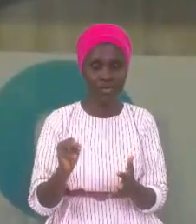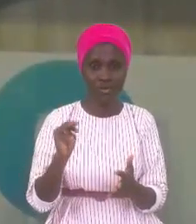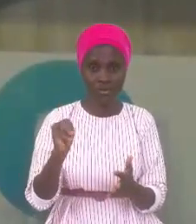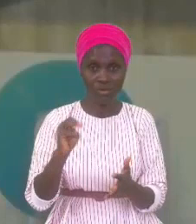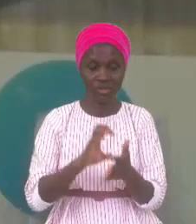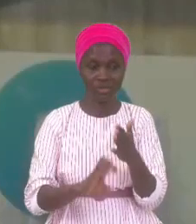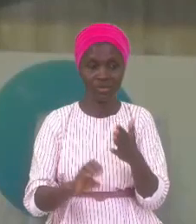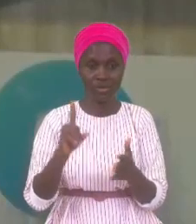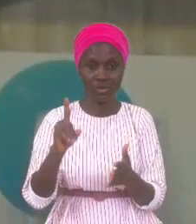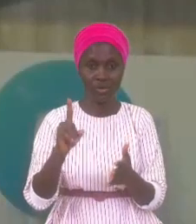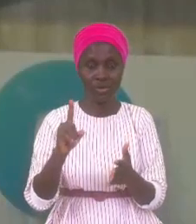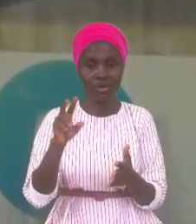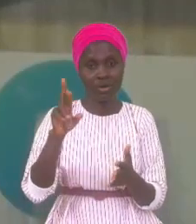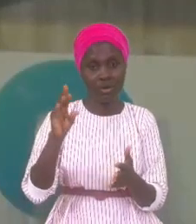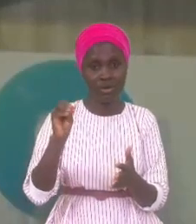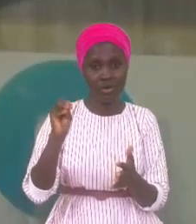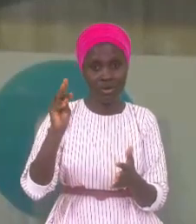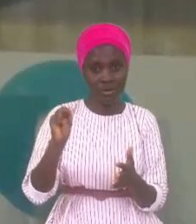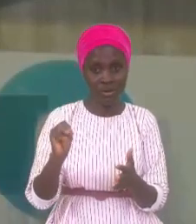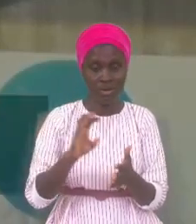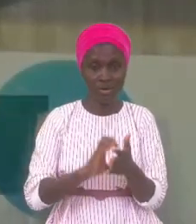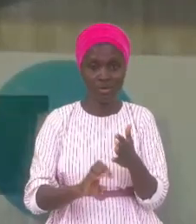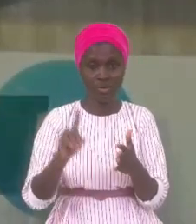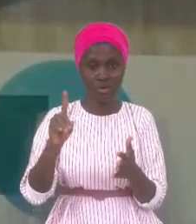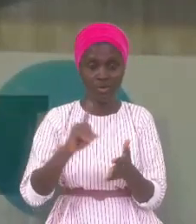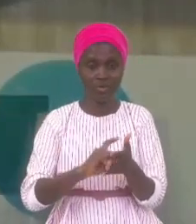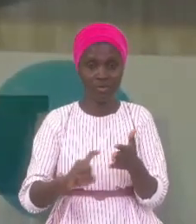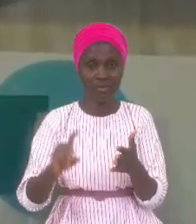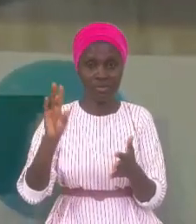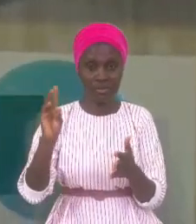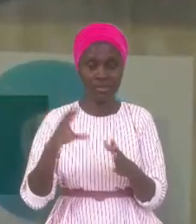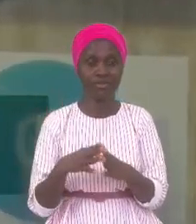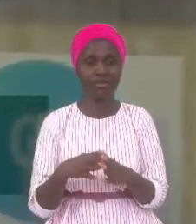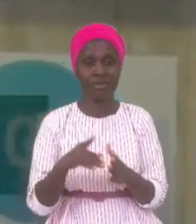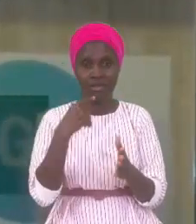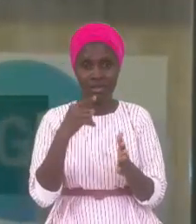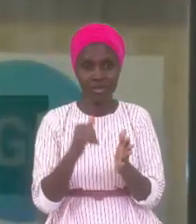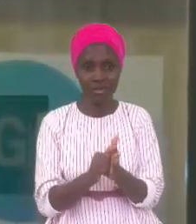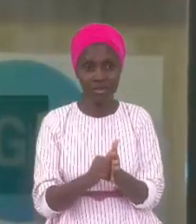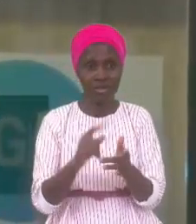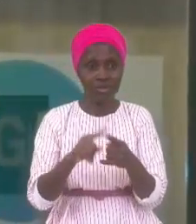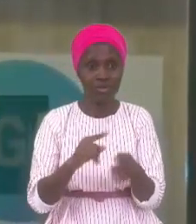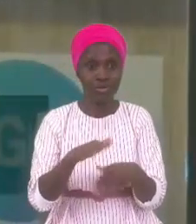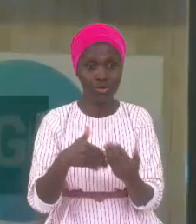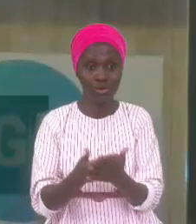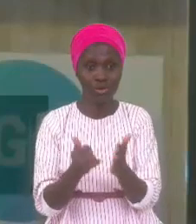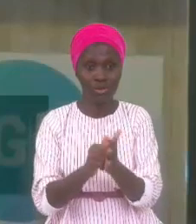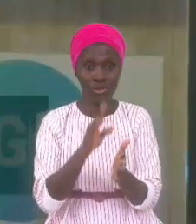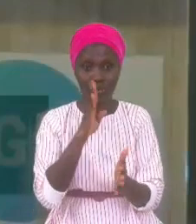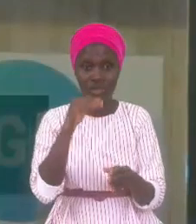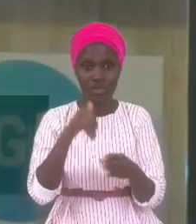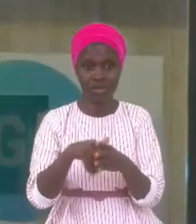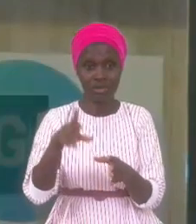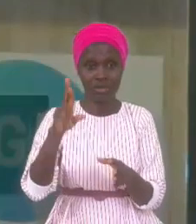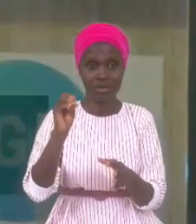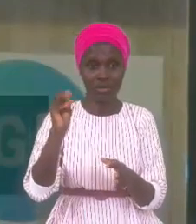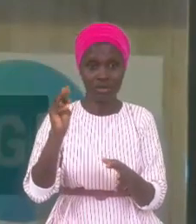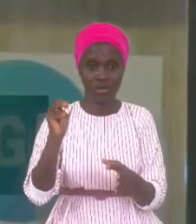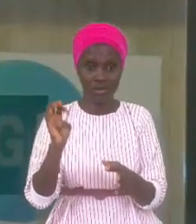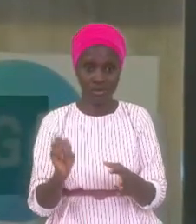7. In Romans chapter 1, reading from verse 7, it says, to all that be in Rome, beloved of